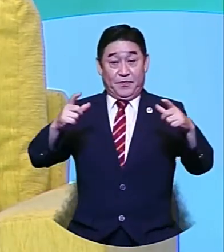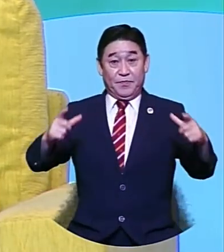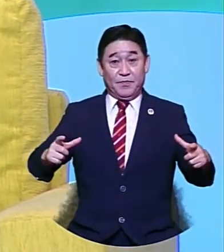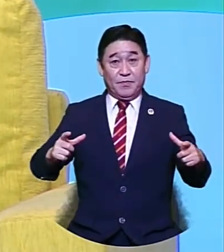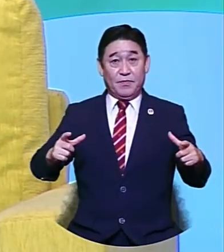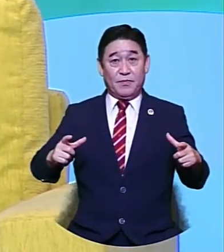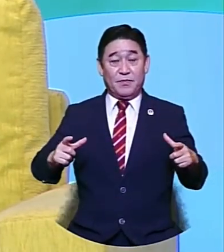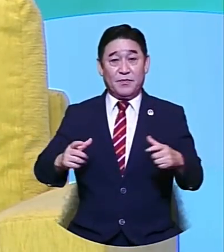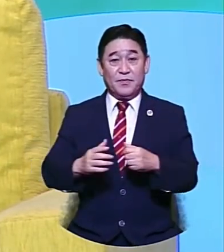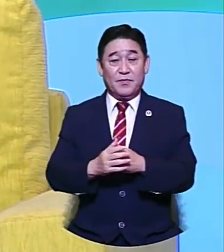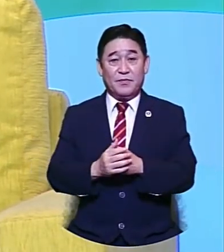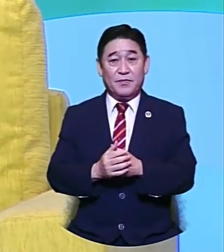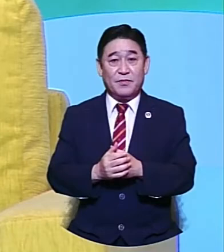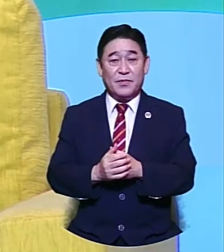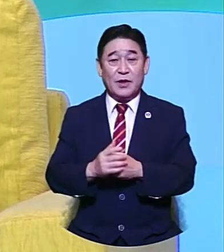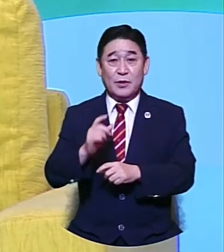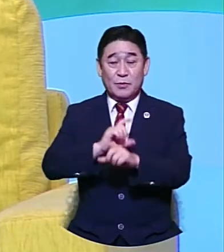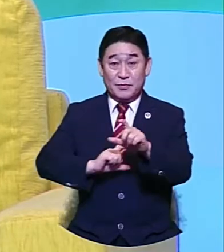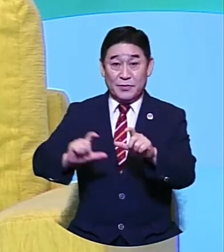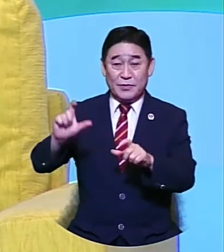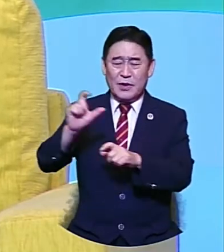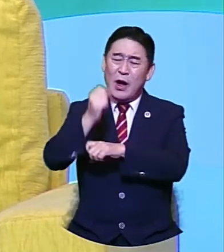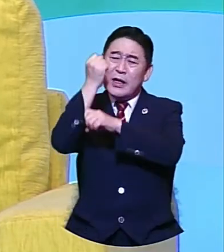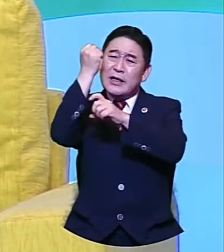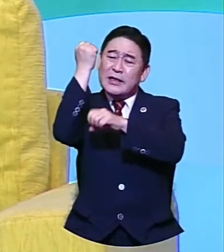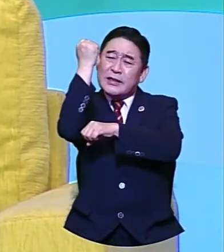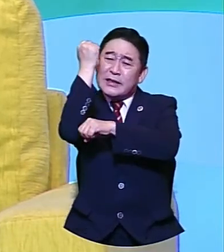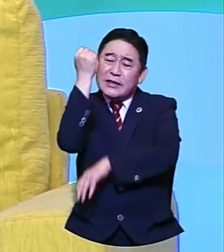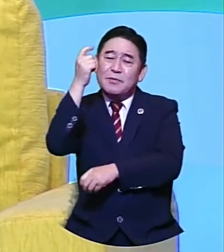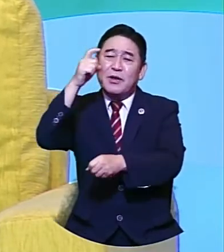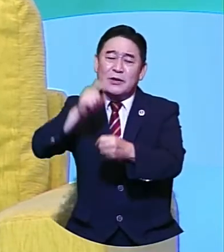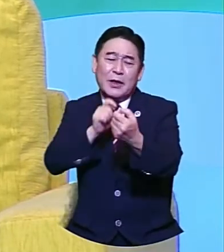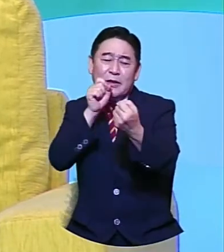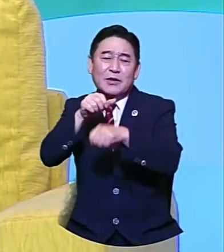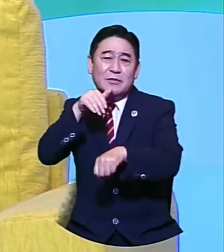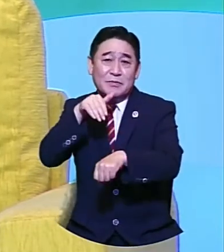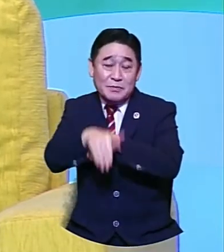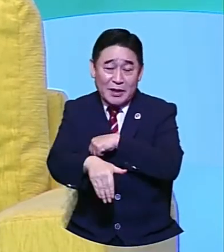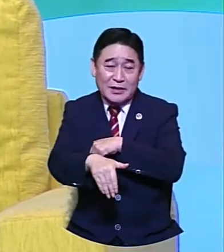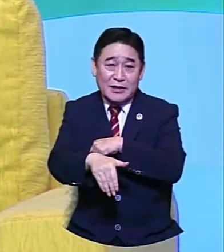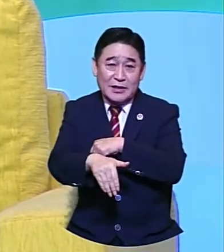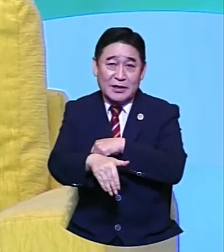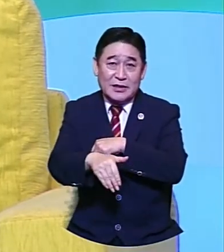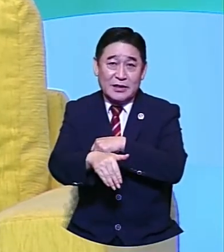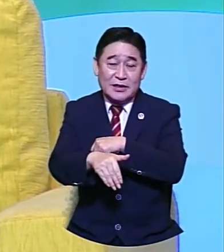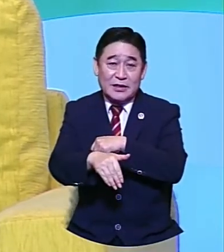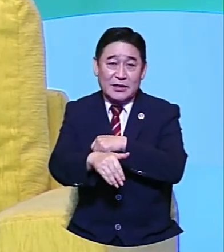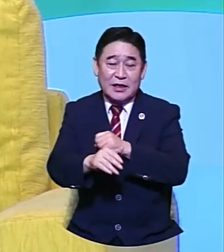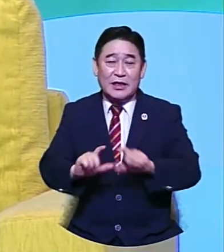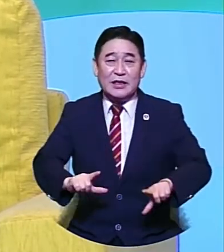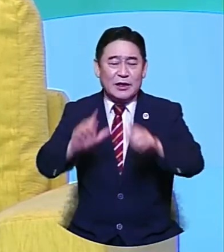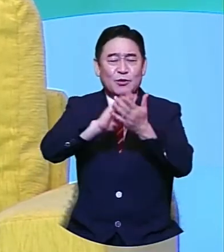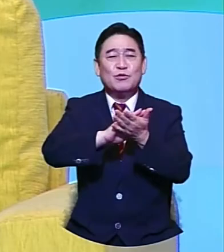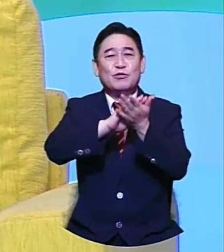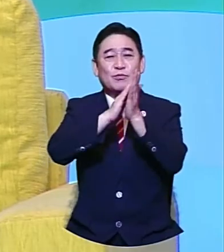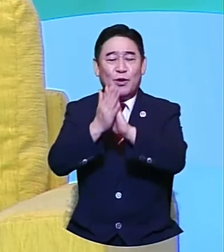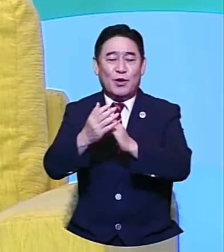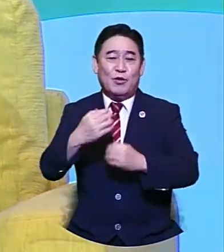more basic approach to tackle the climate crisis. Thank you so